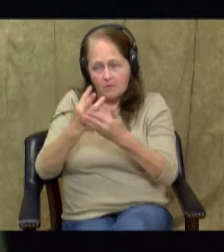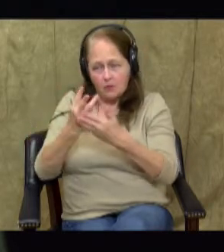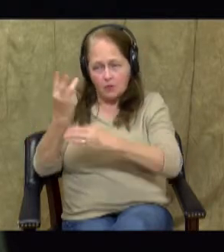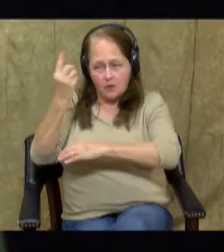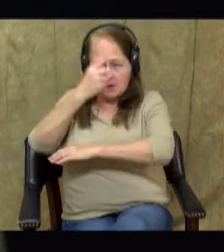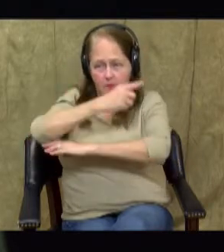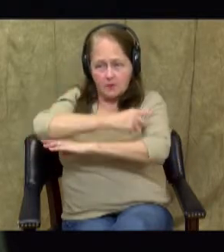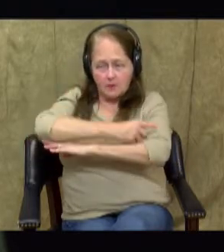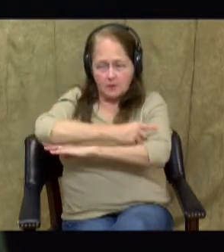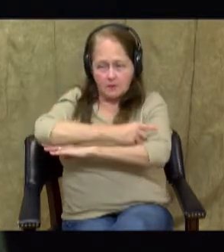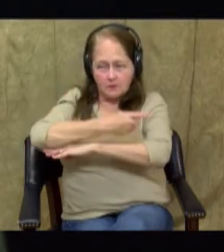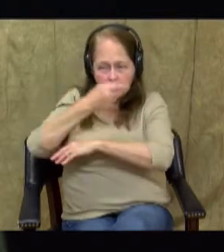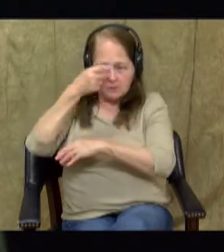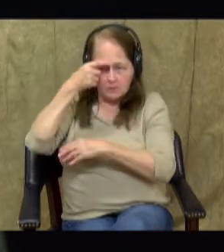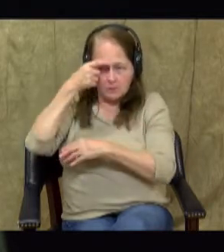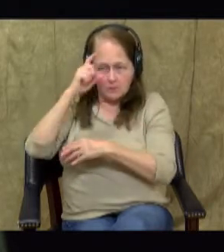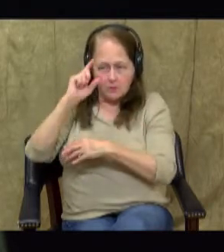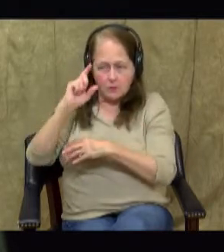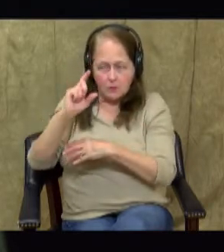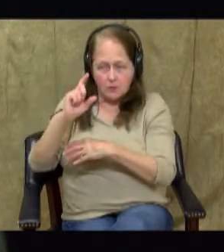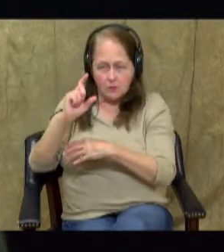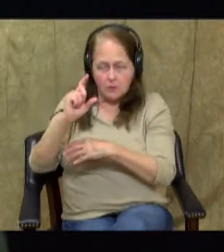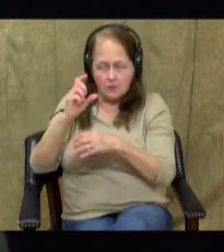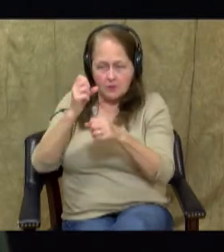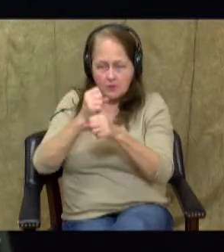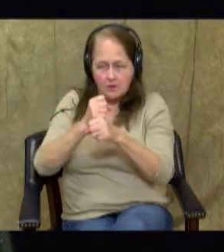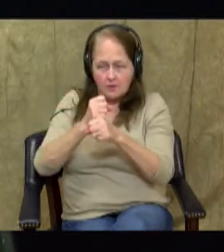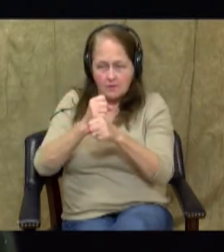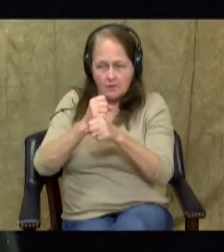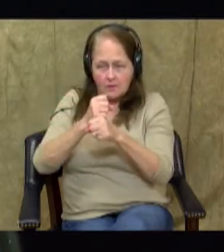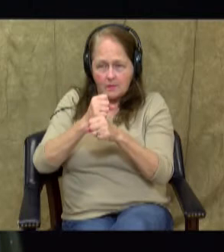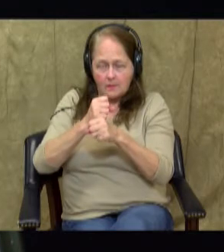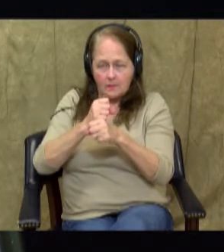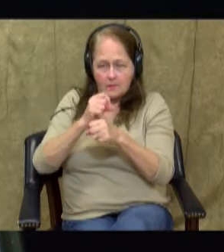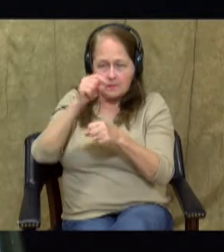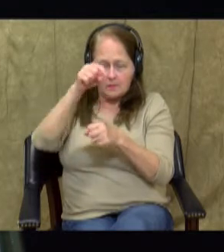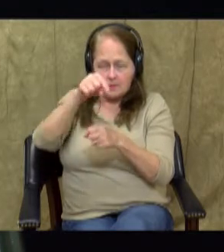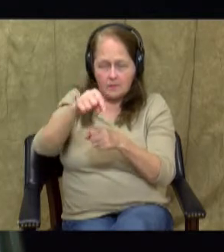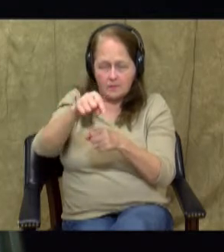days, when the moon gets to this position,